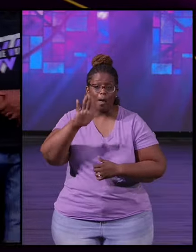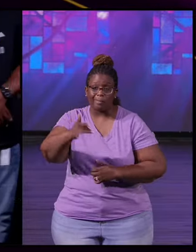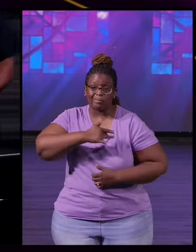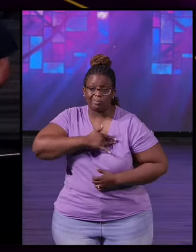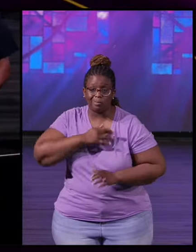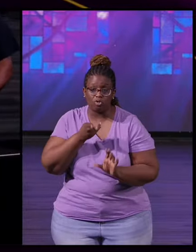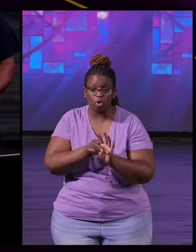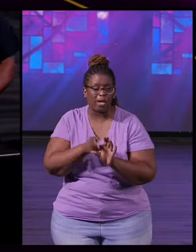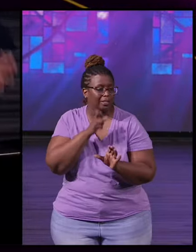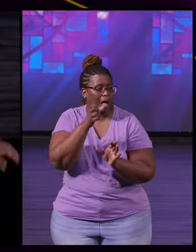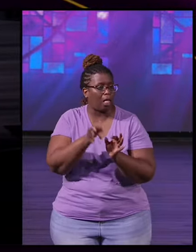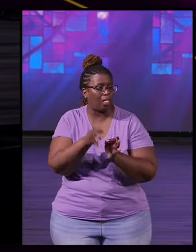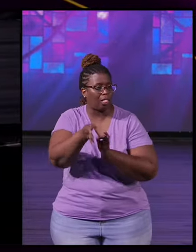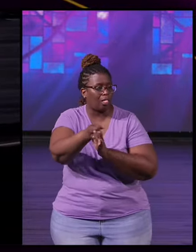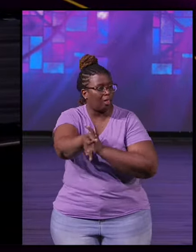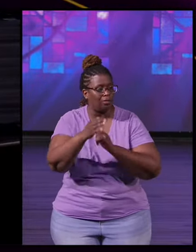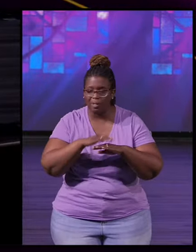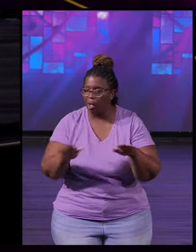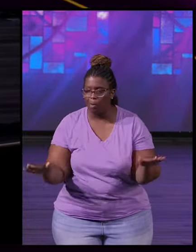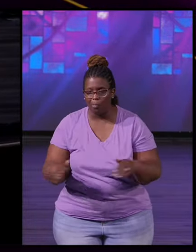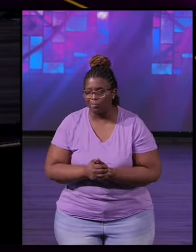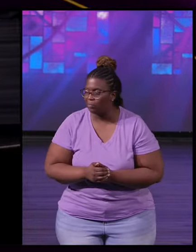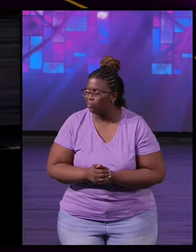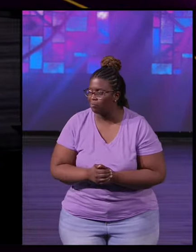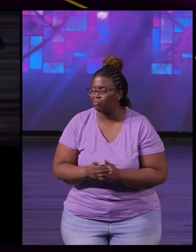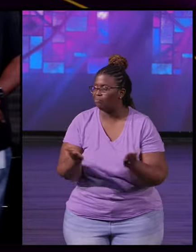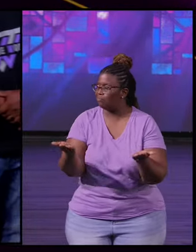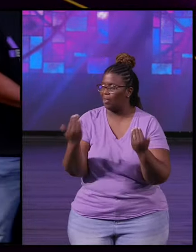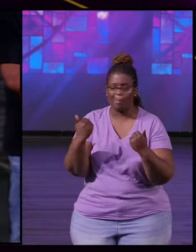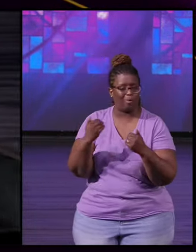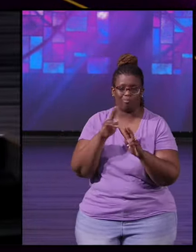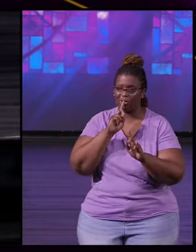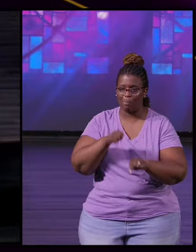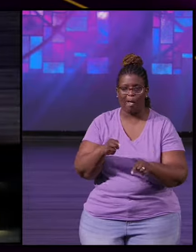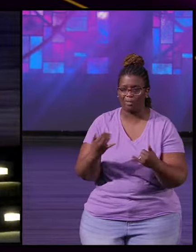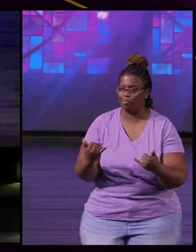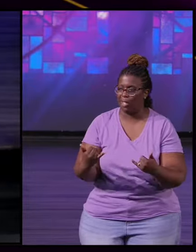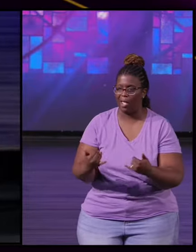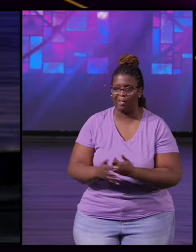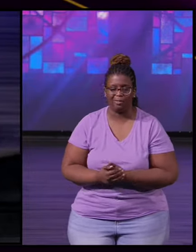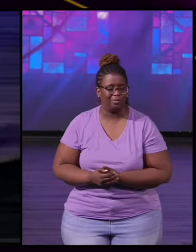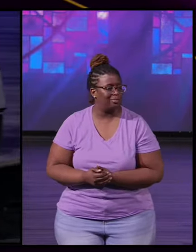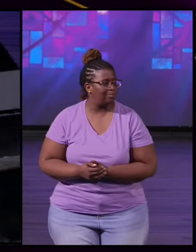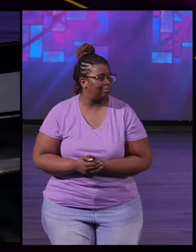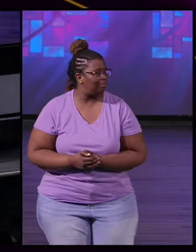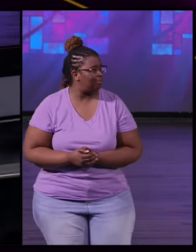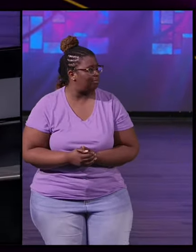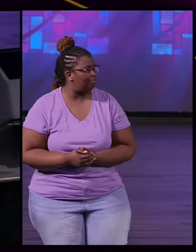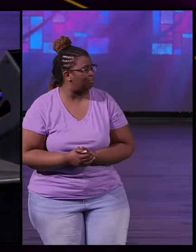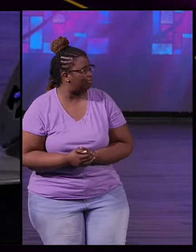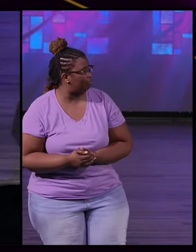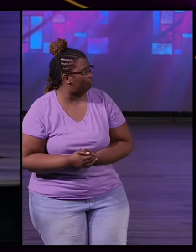till next Sunday. Don't wait till next month. Go ahead and respond to God right now.